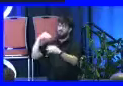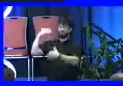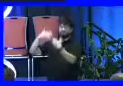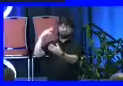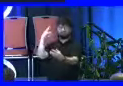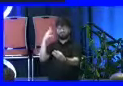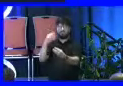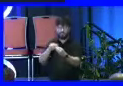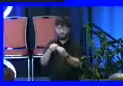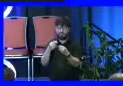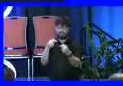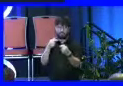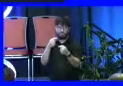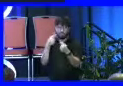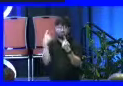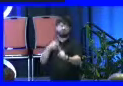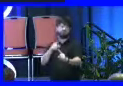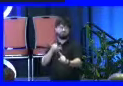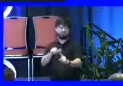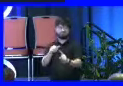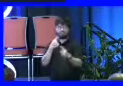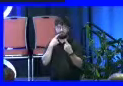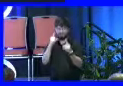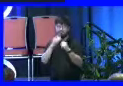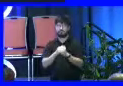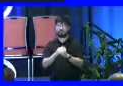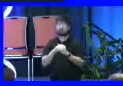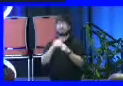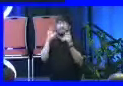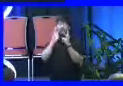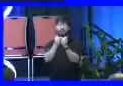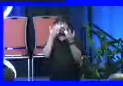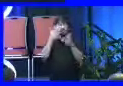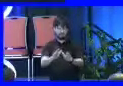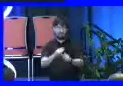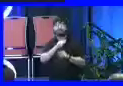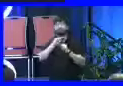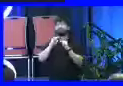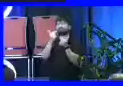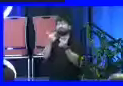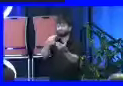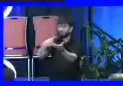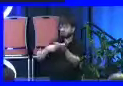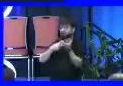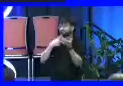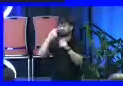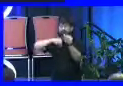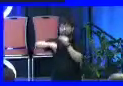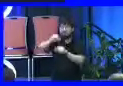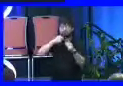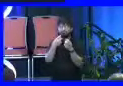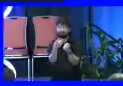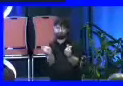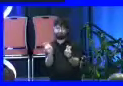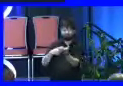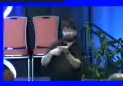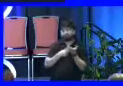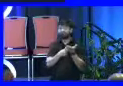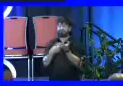hope the workshop at the end will provide a space for you to brainstorm with your team, with all of these possibilities fresh in your